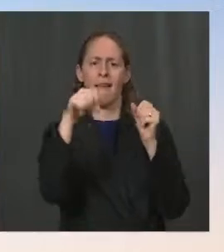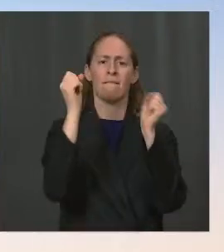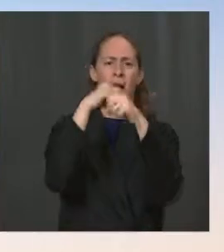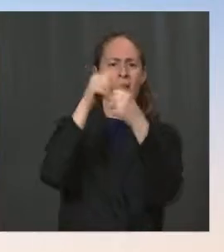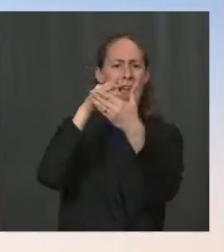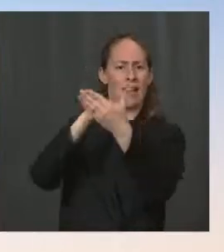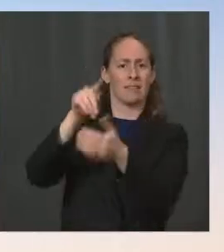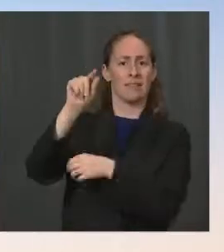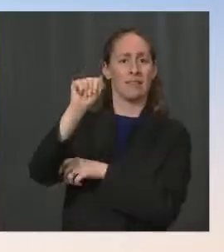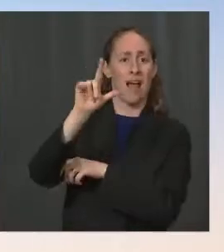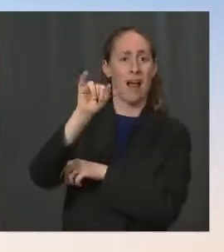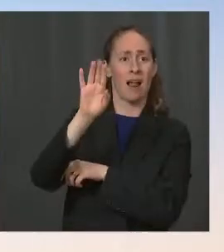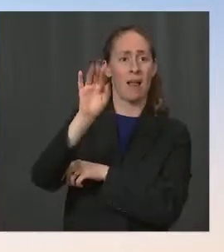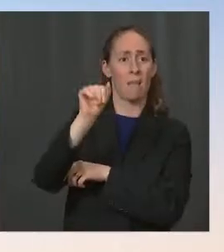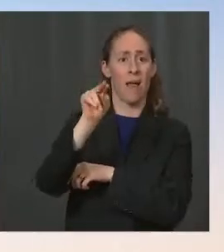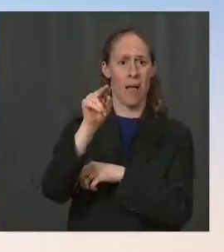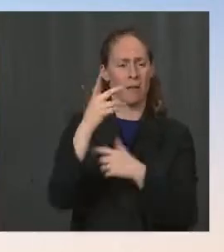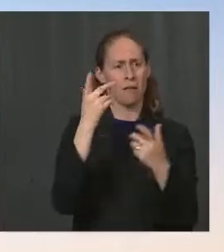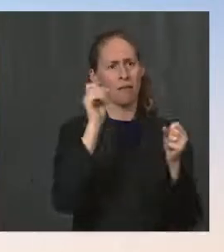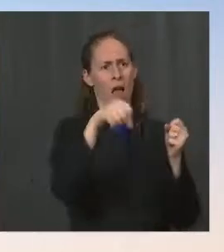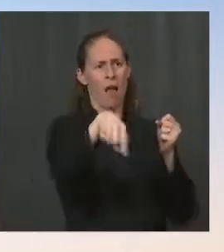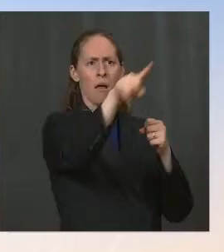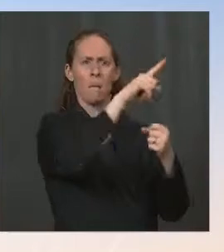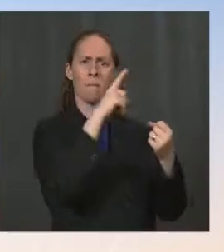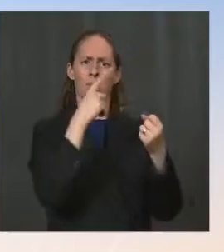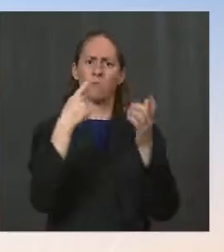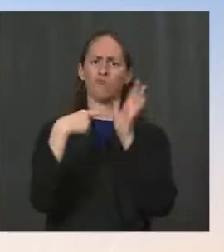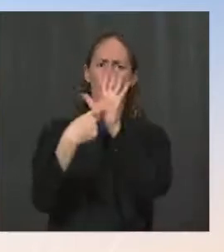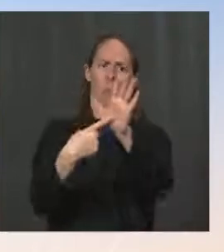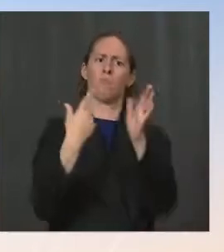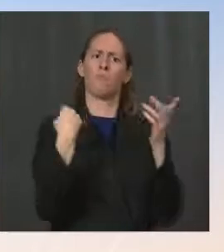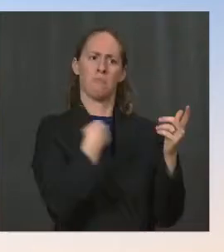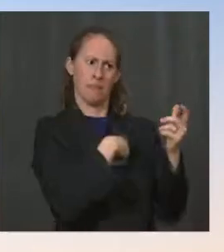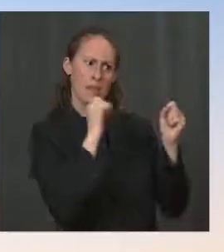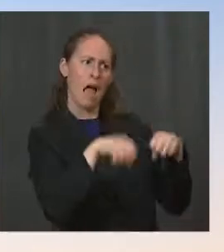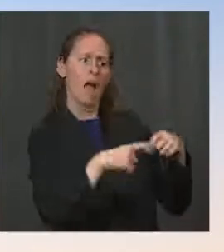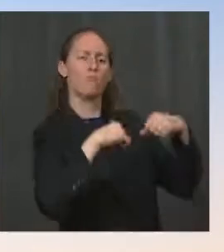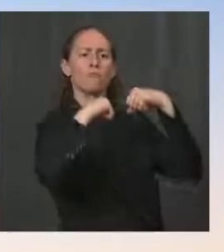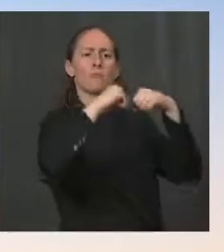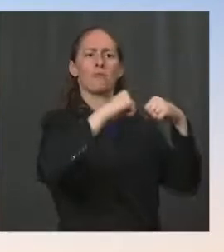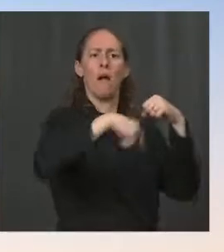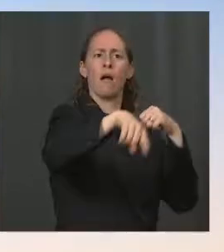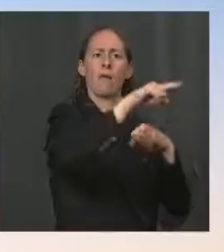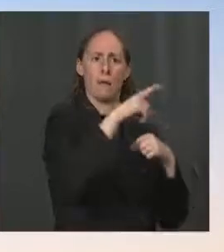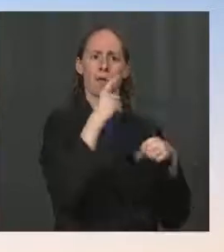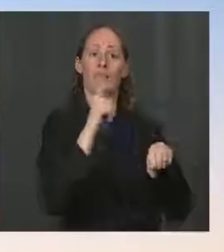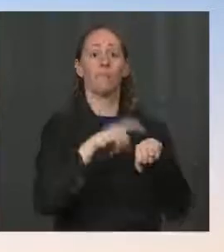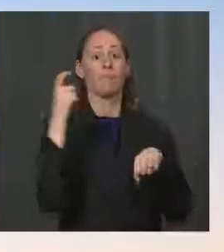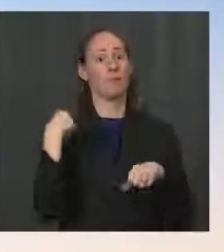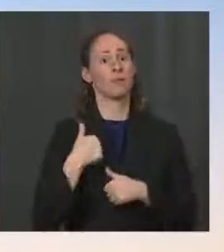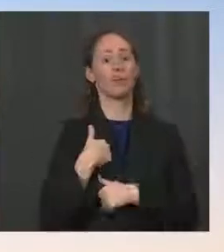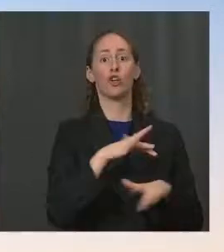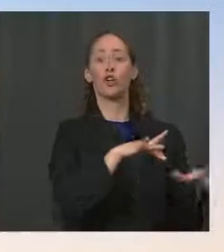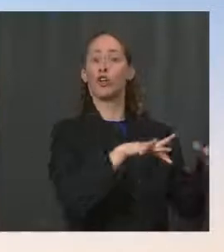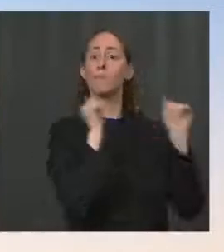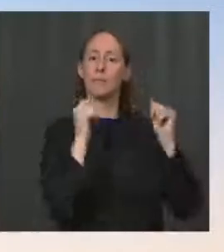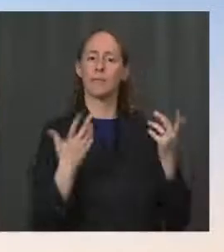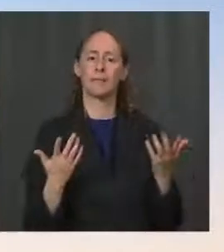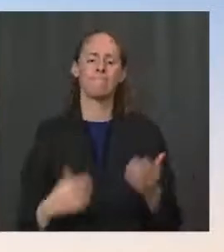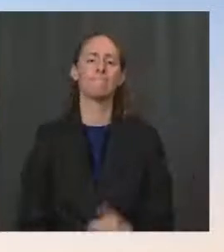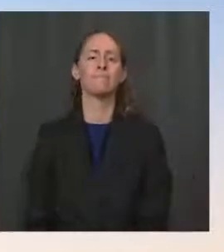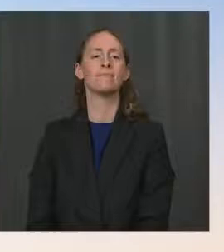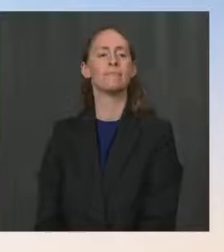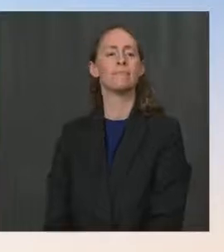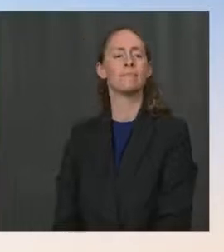for the Afghan National Security Forces to continue that fight even as our U.S. forces leave. But did the president at that point in time have some sort